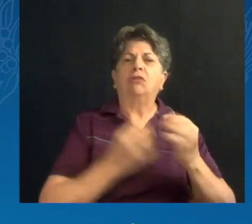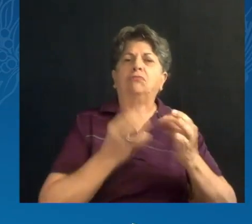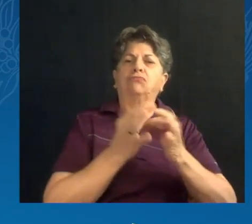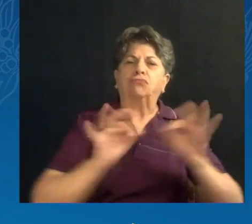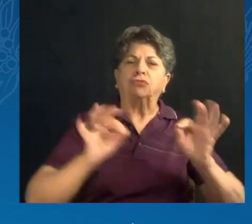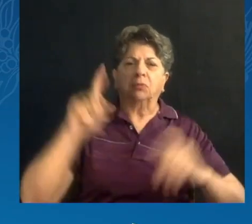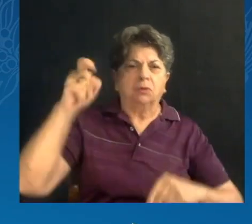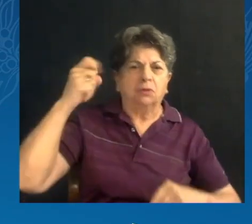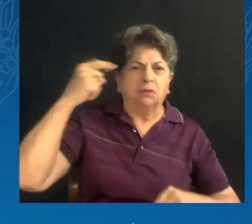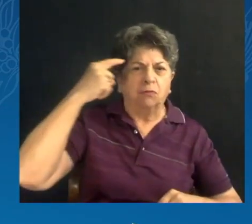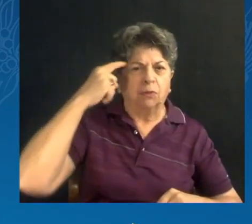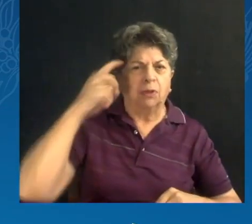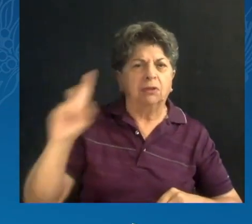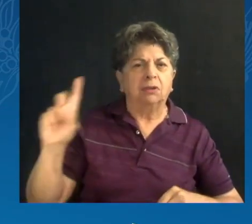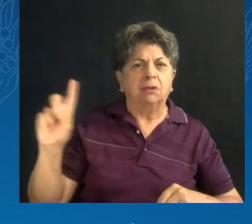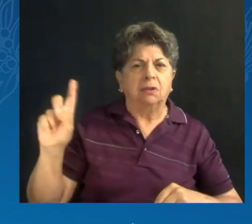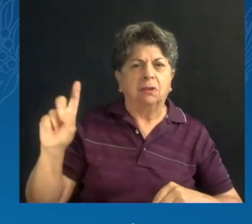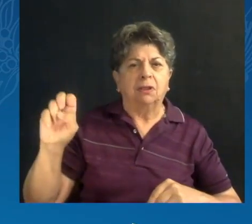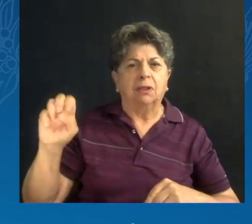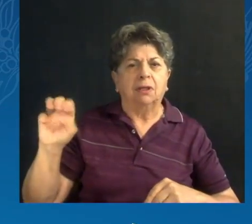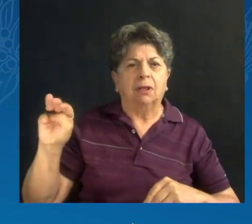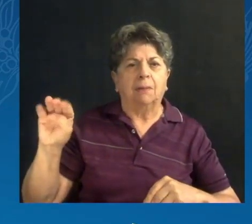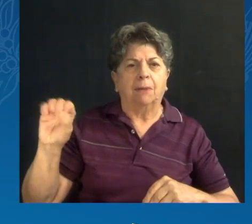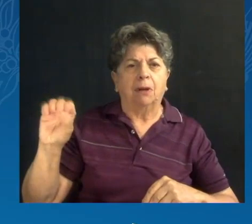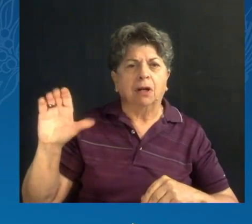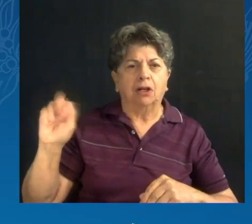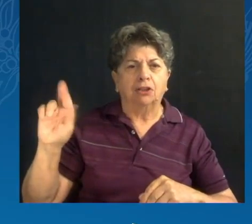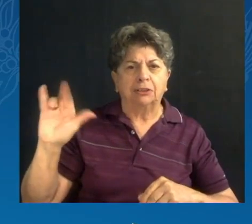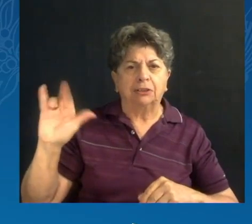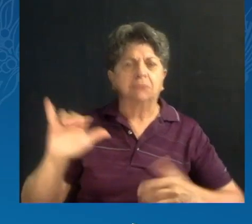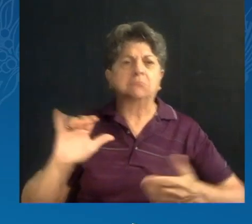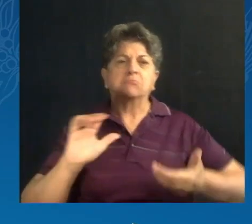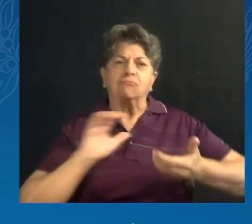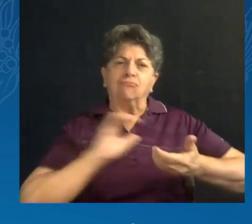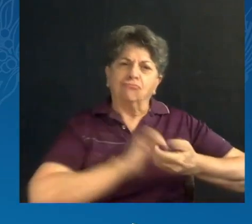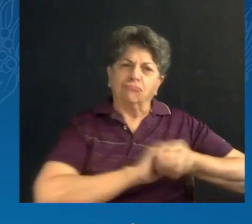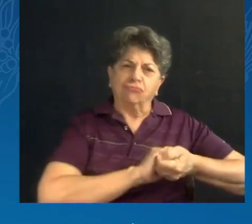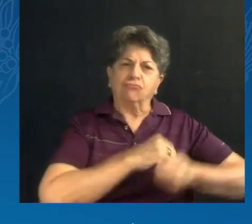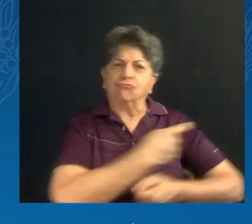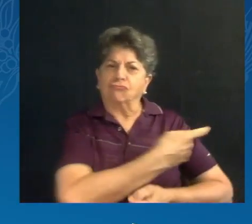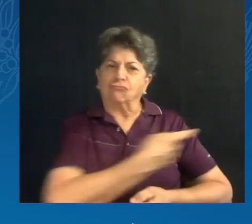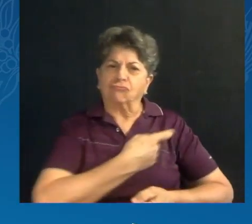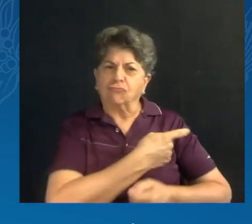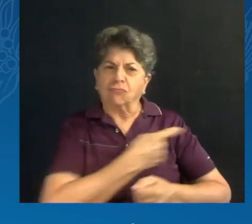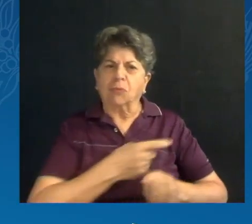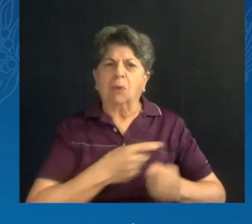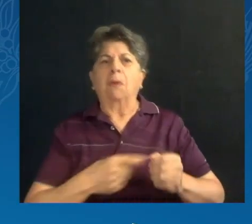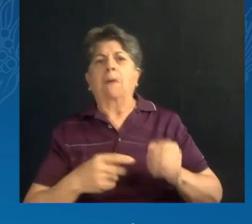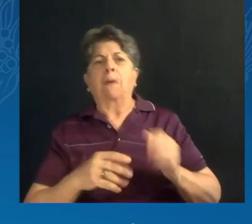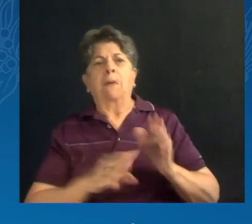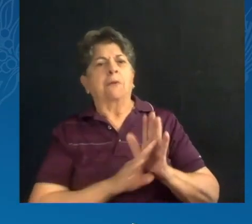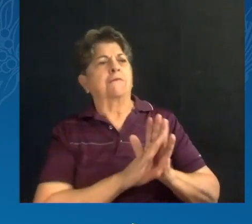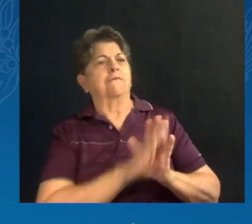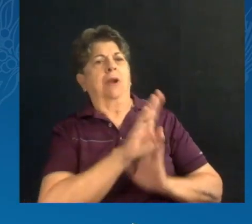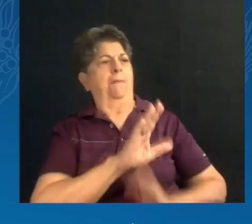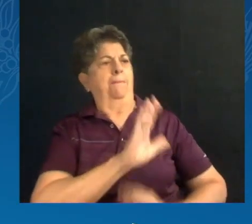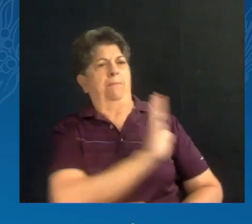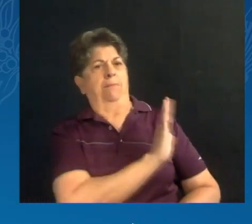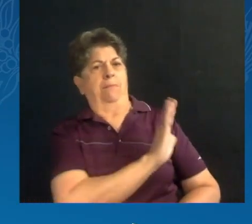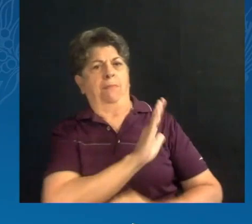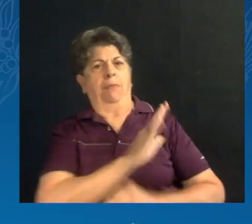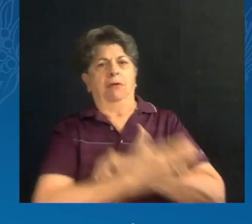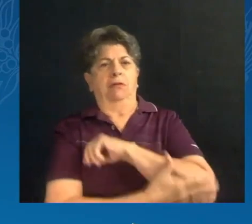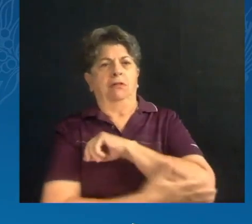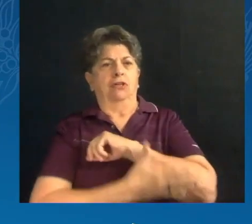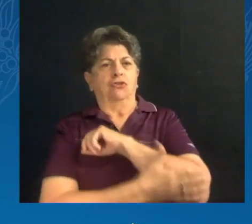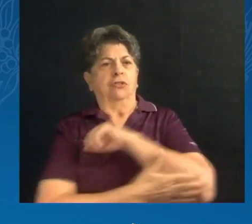has helped to ensure stability and prosperity in the region. And the American people have a profound stake in